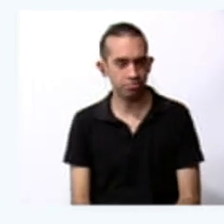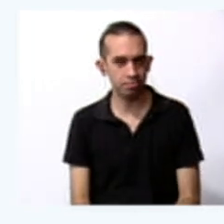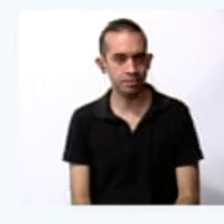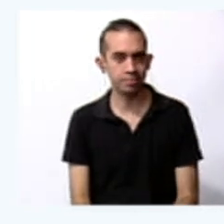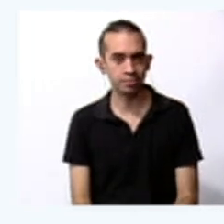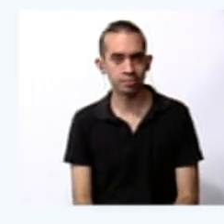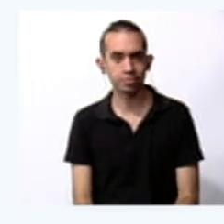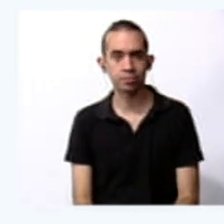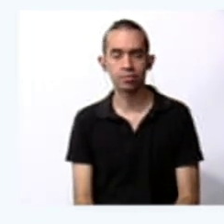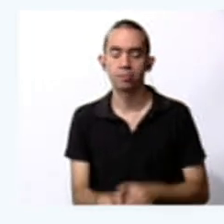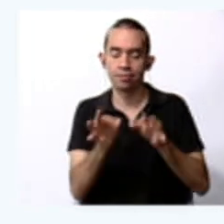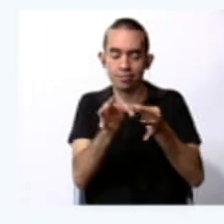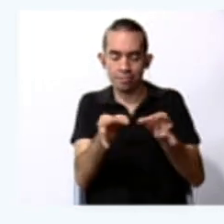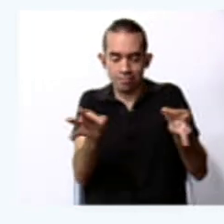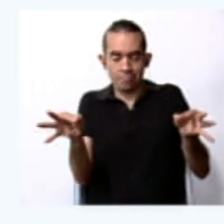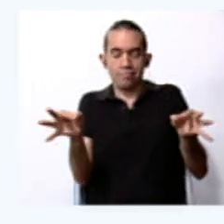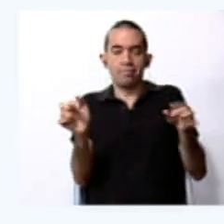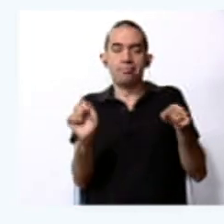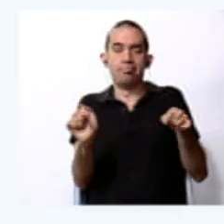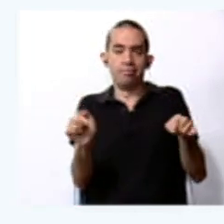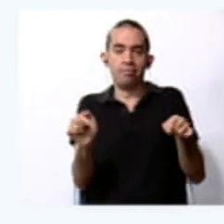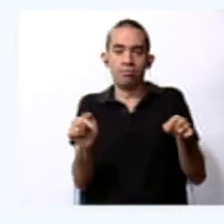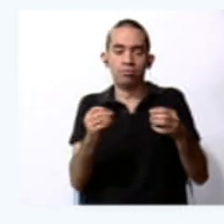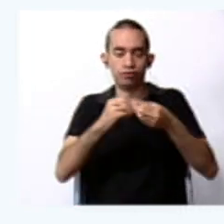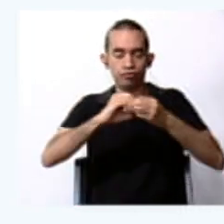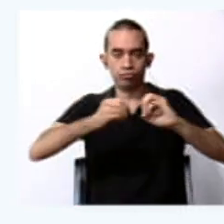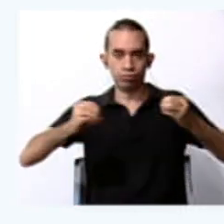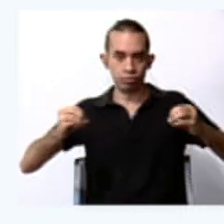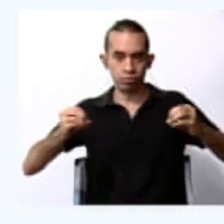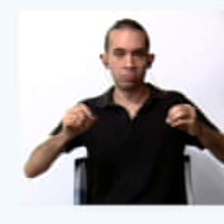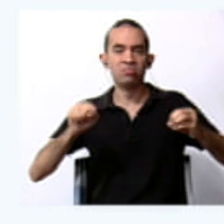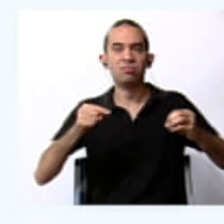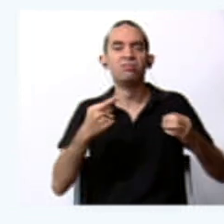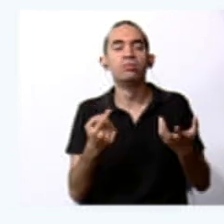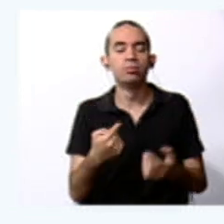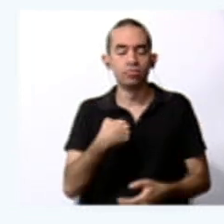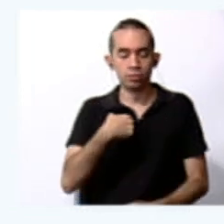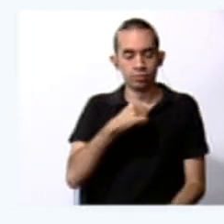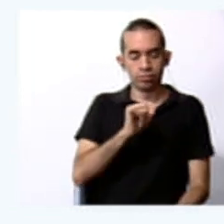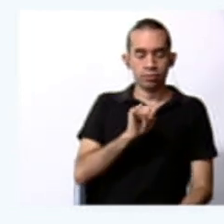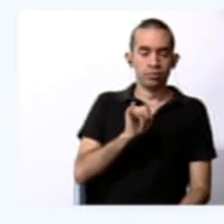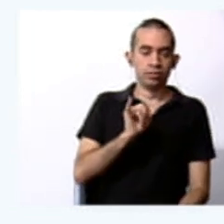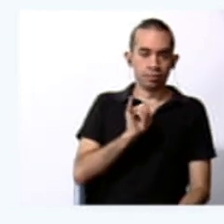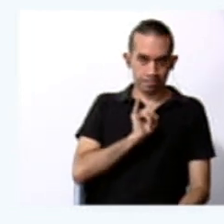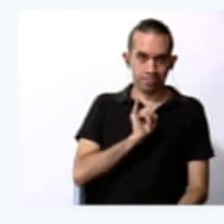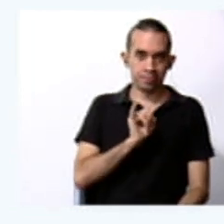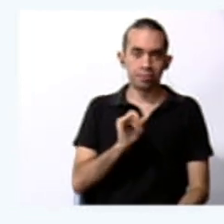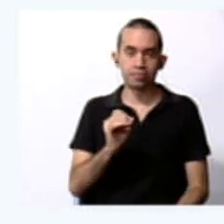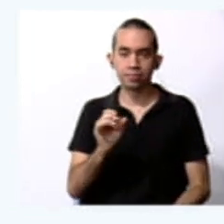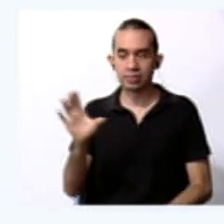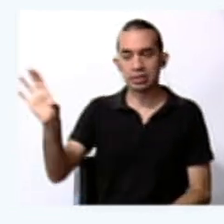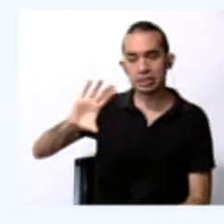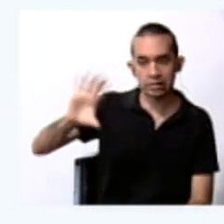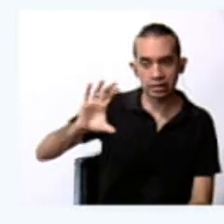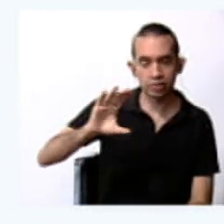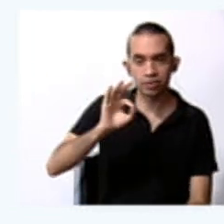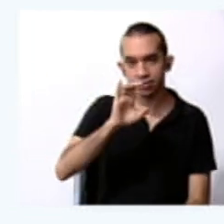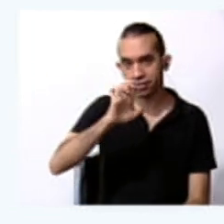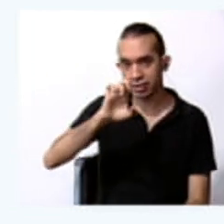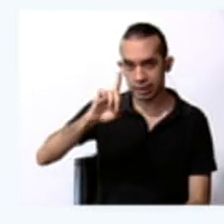in one sentence. The sentence says, I feed my dog. What